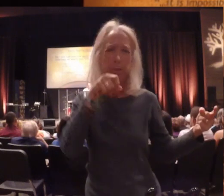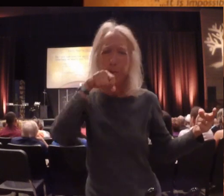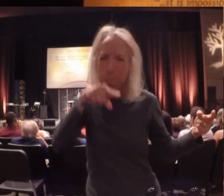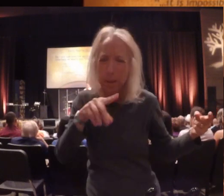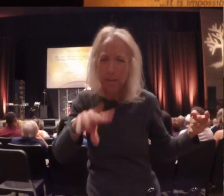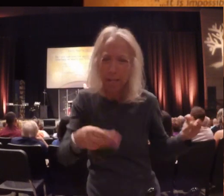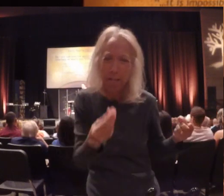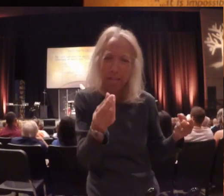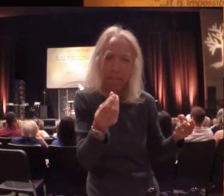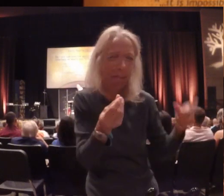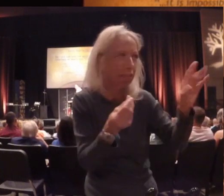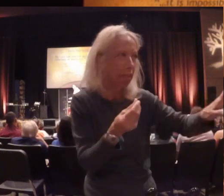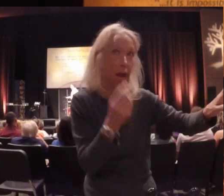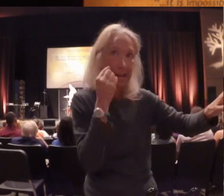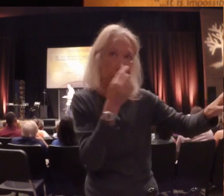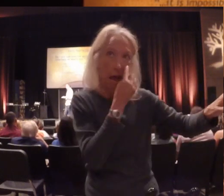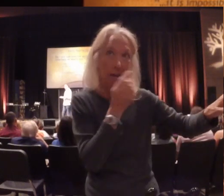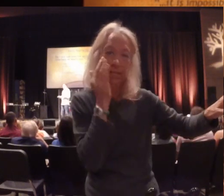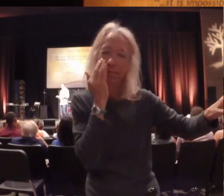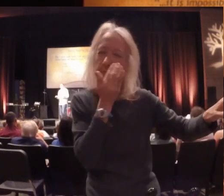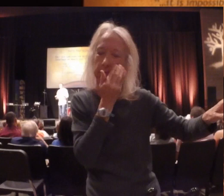on the guy's eyes. Kind of gross, right?